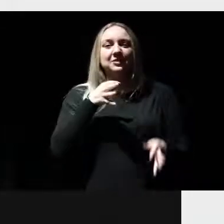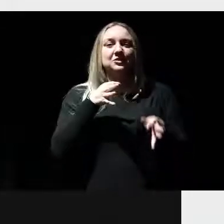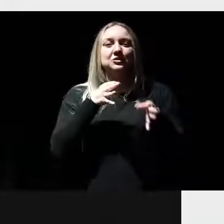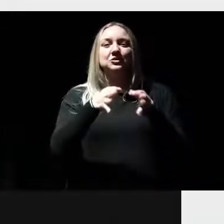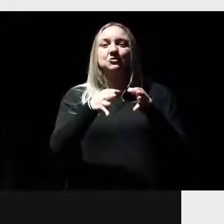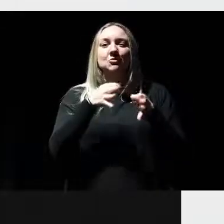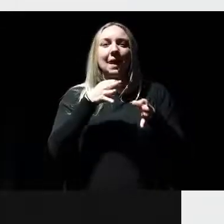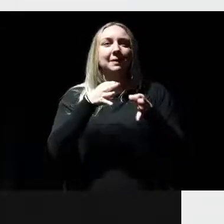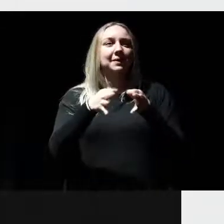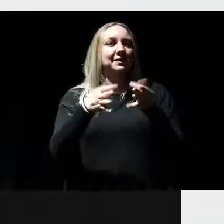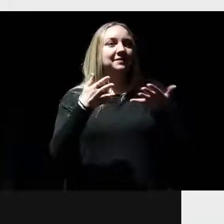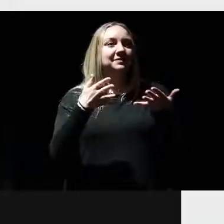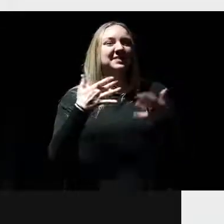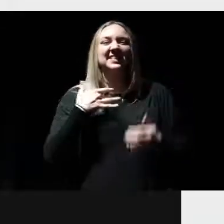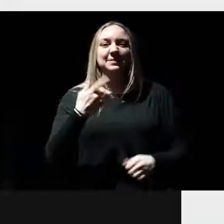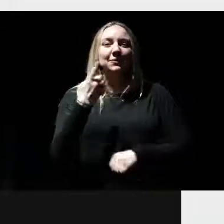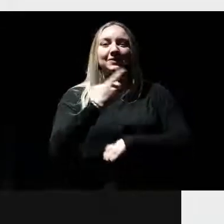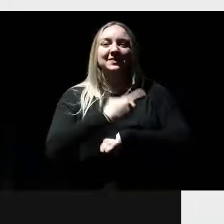design firm?